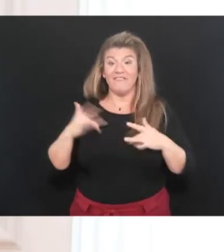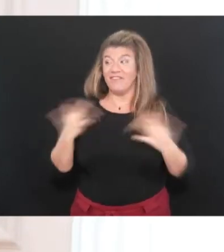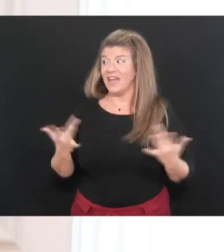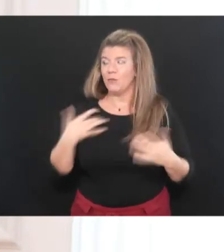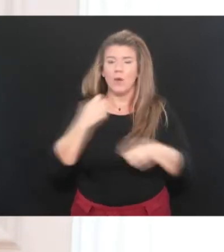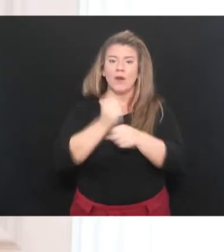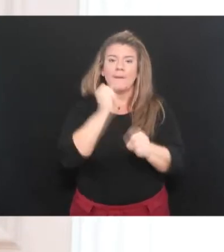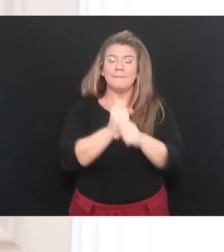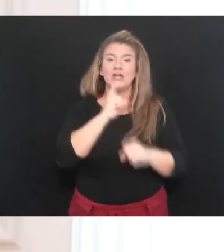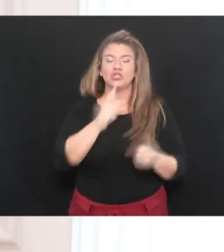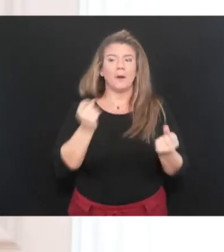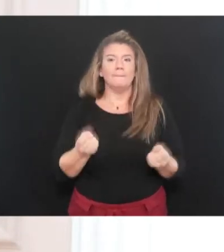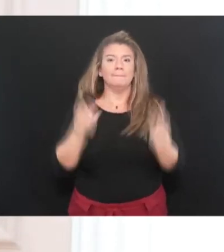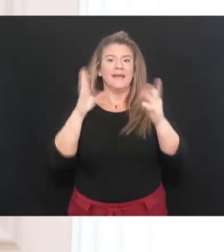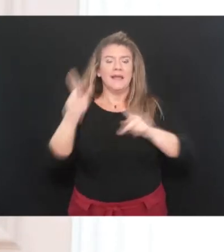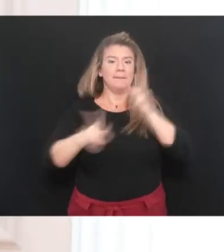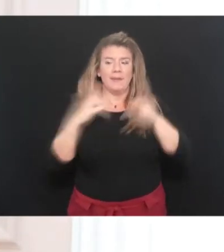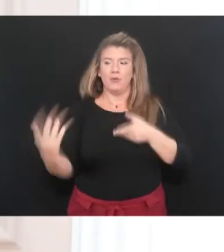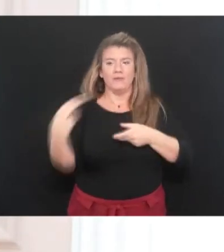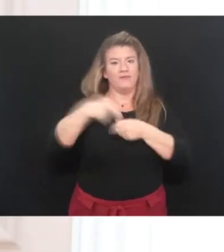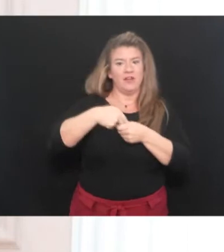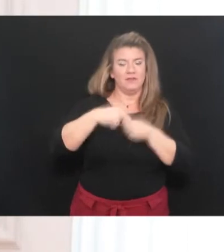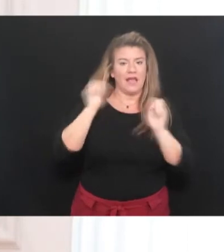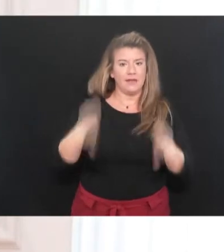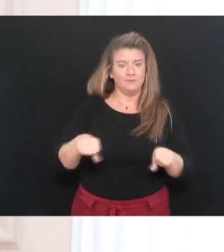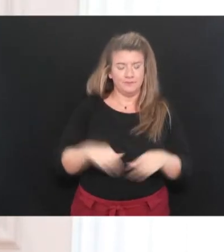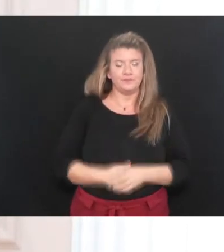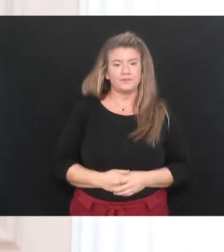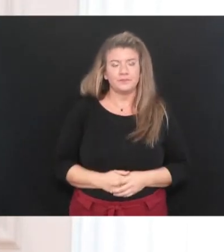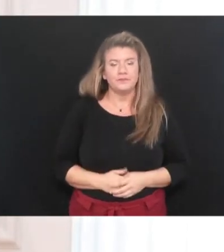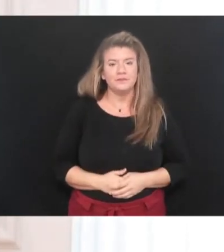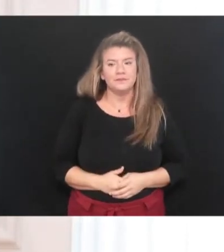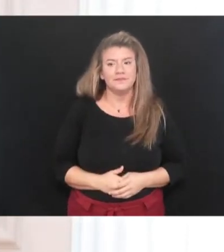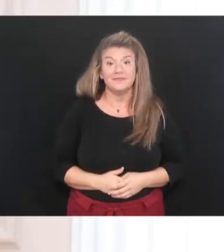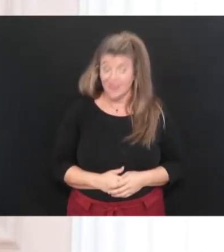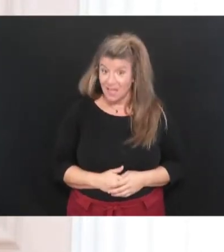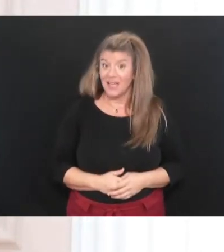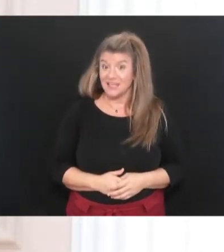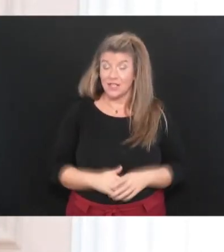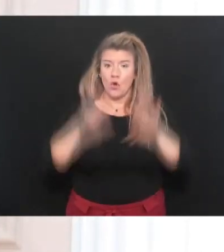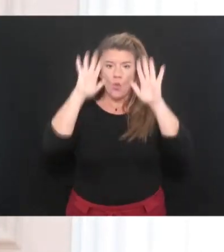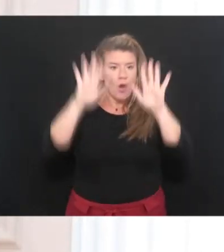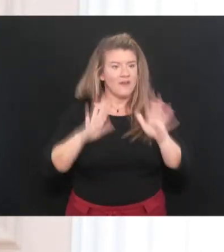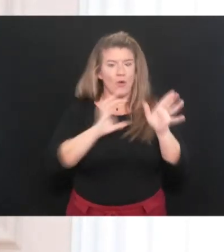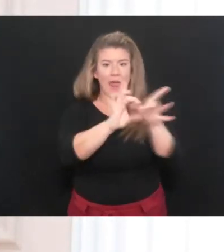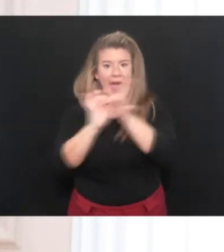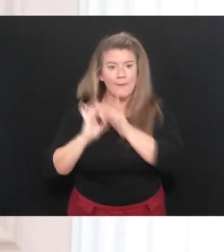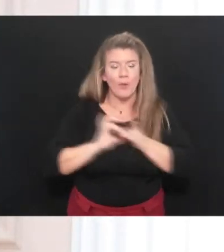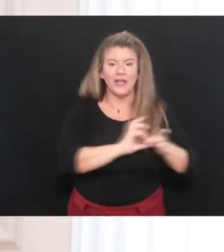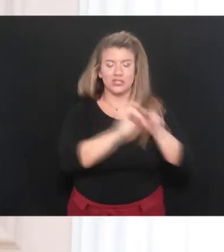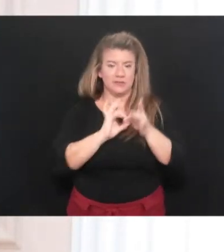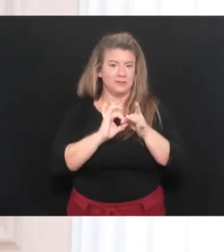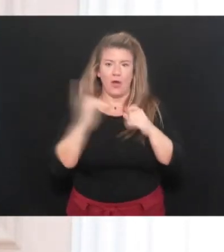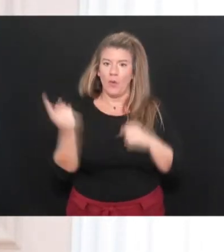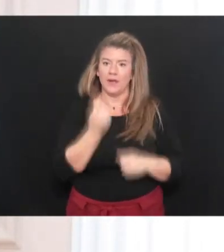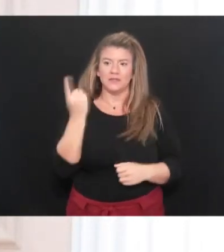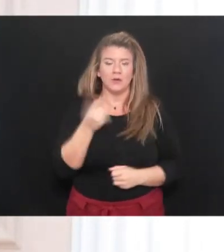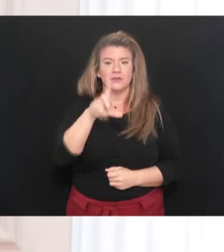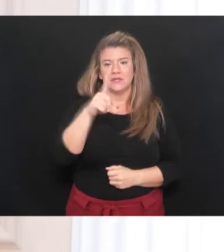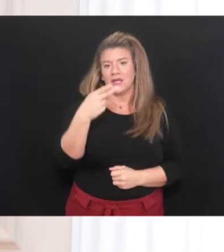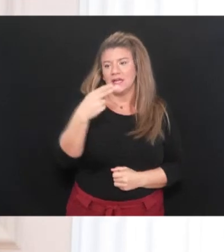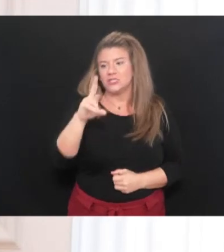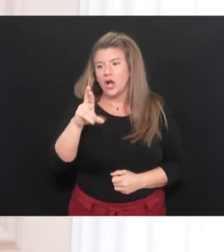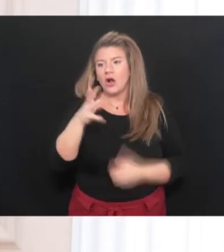capture as many of the community members as possible. And yes, wonderful collaboration as usual with DHHR